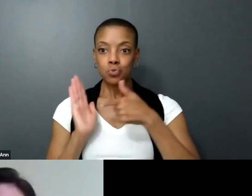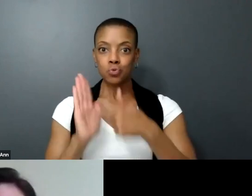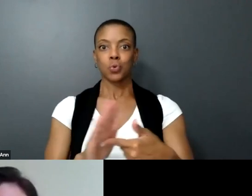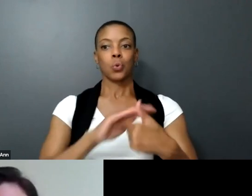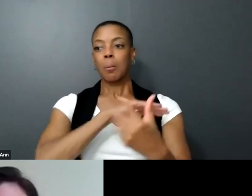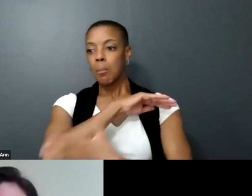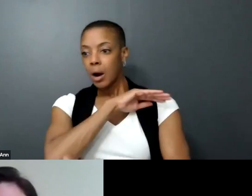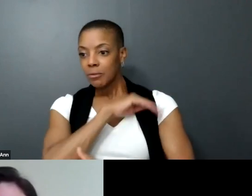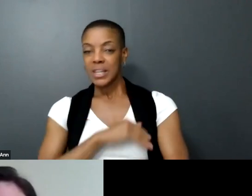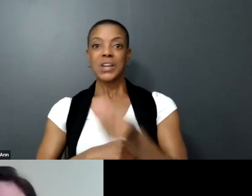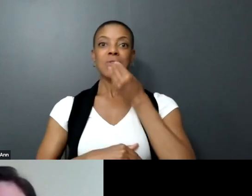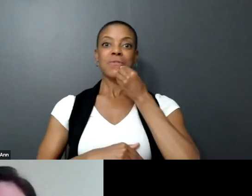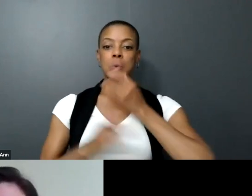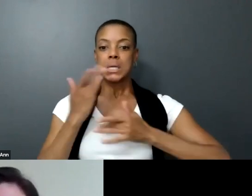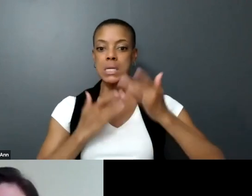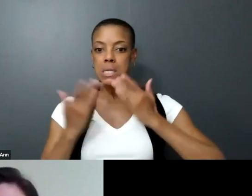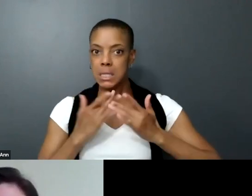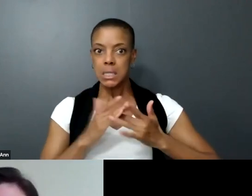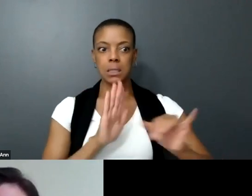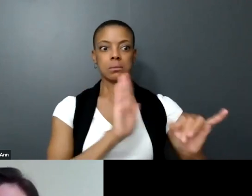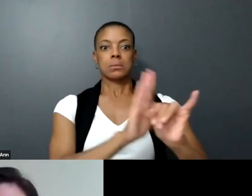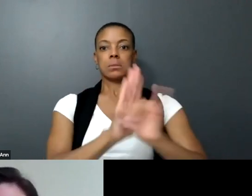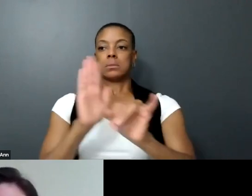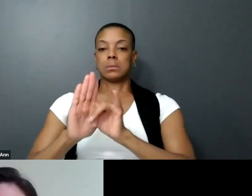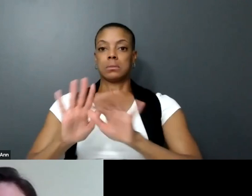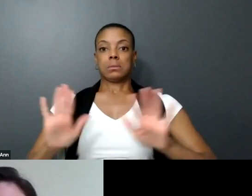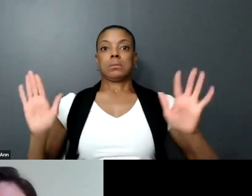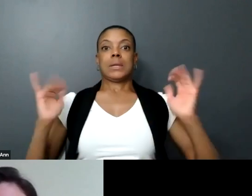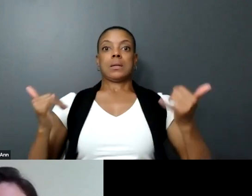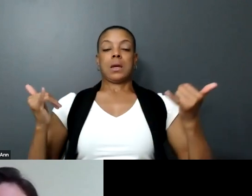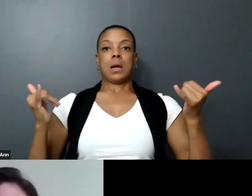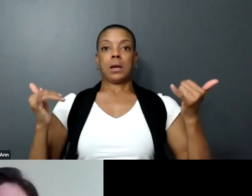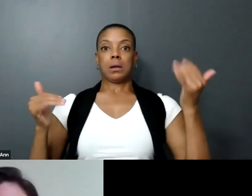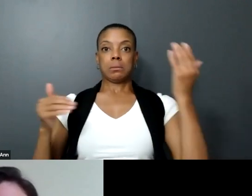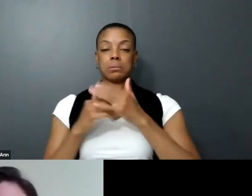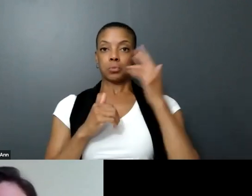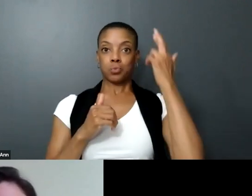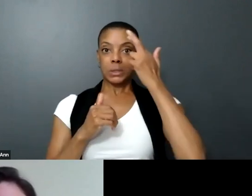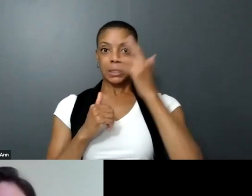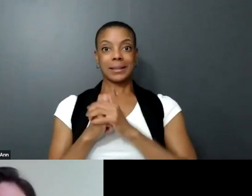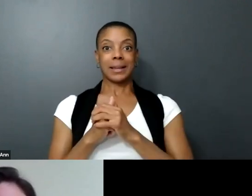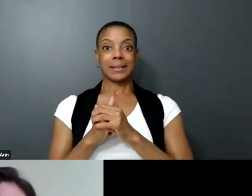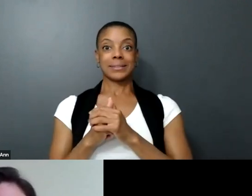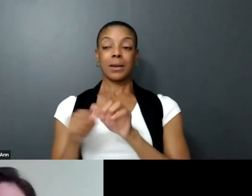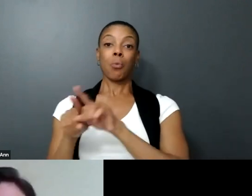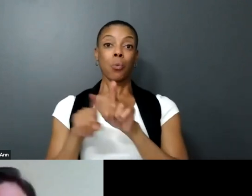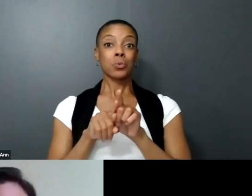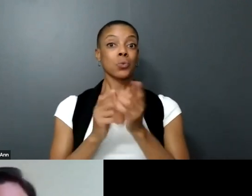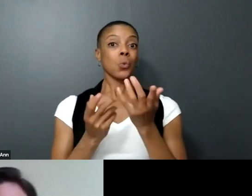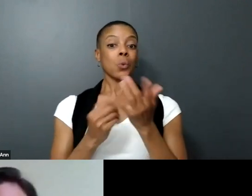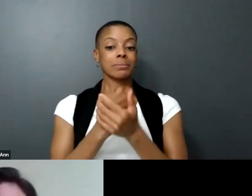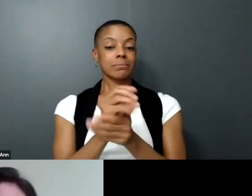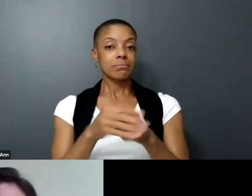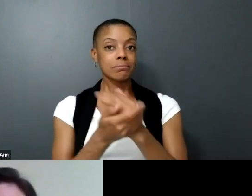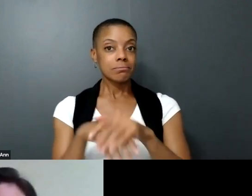communities. We're often told that the best health measures are hand washing, but in so many of our homes, hand washing means